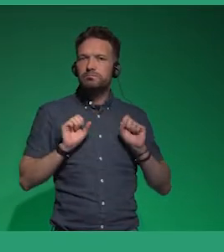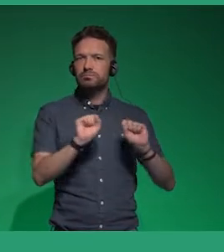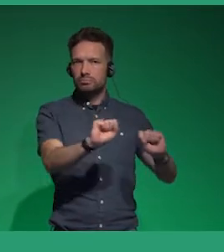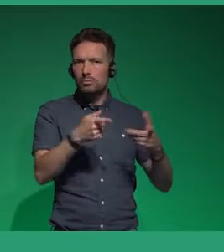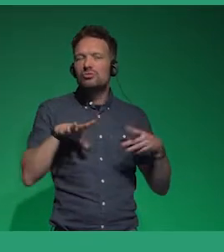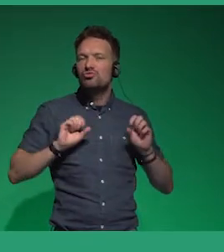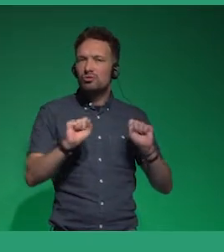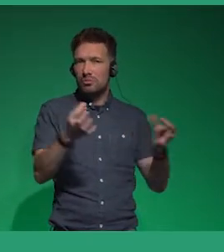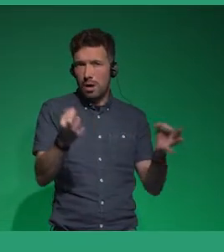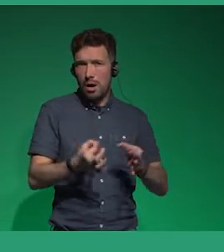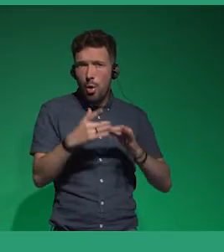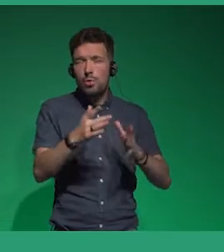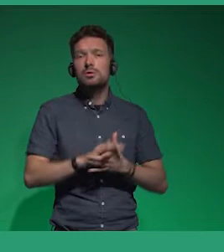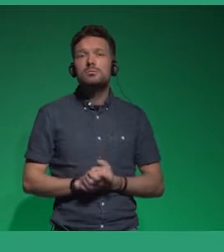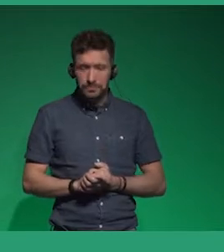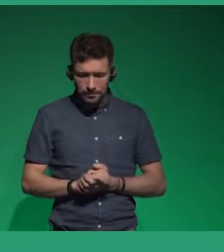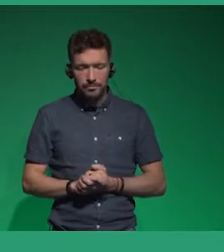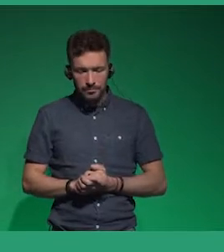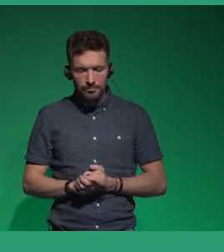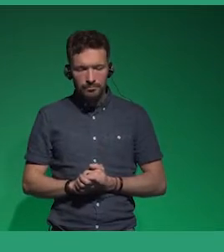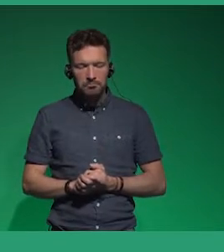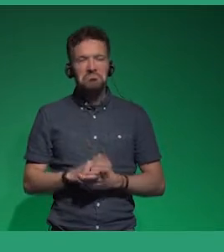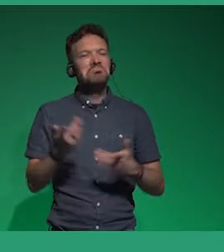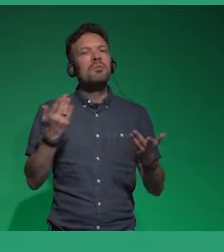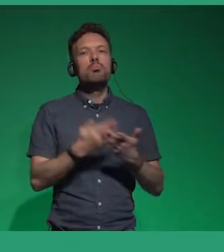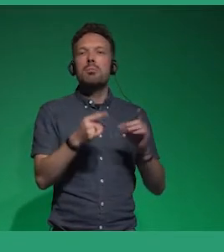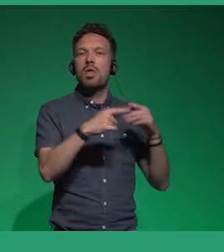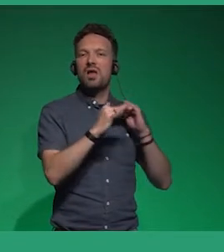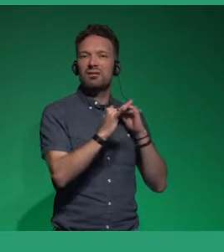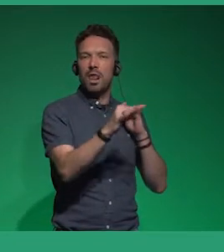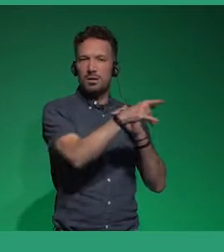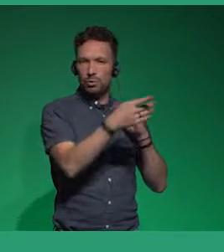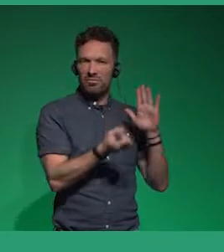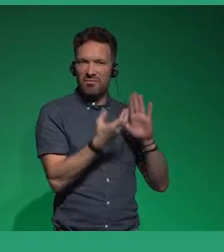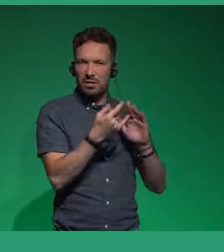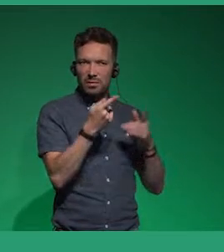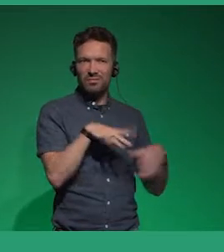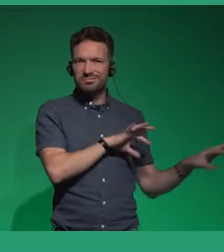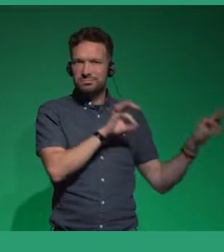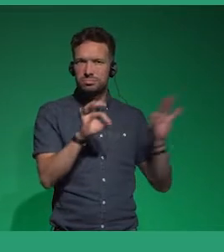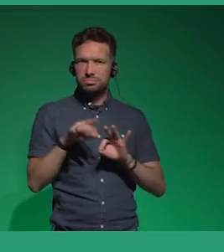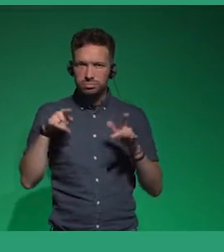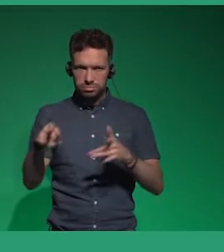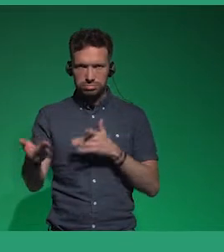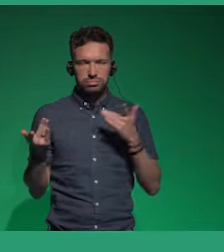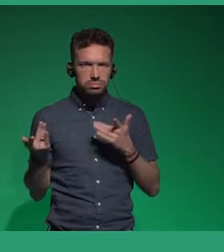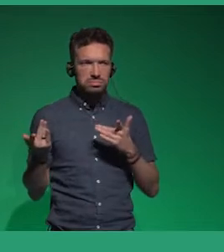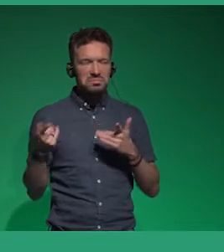but imported from other tropical continents, so quite severe shifts. To sum up this